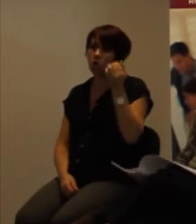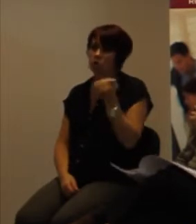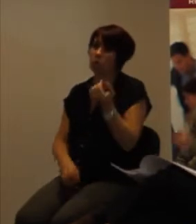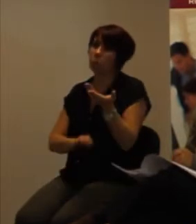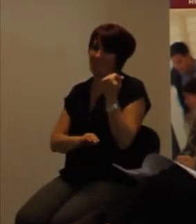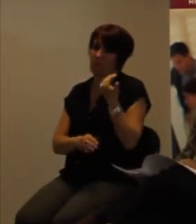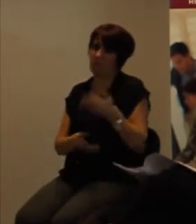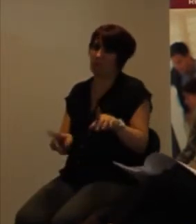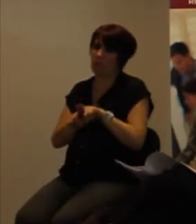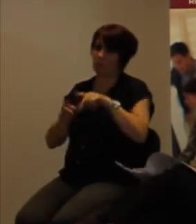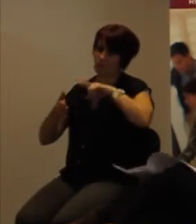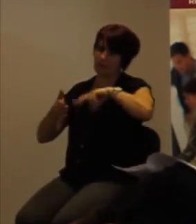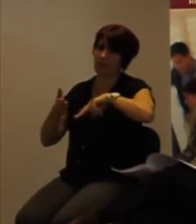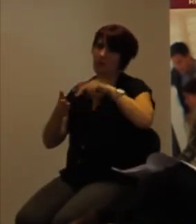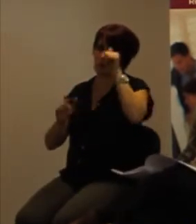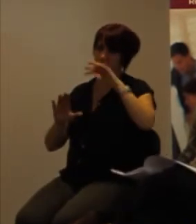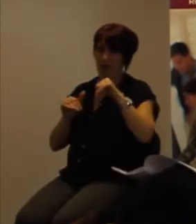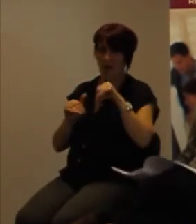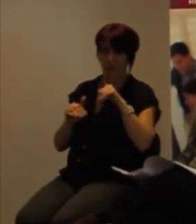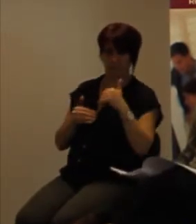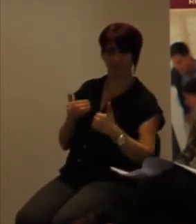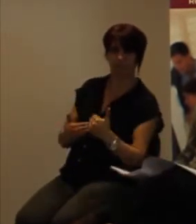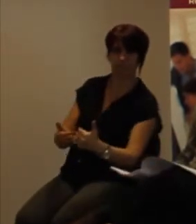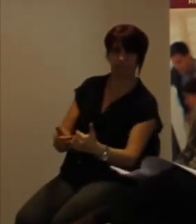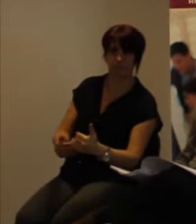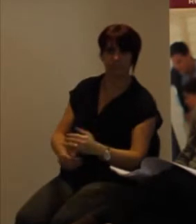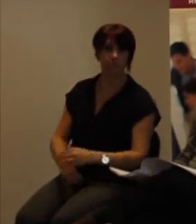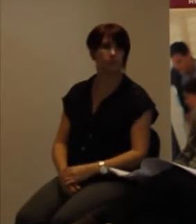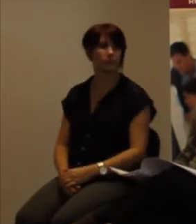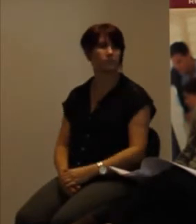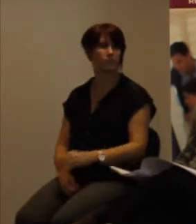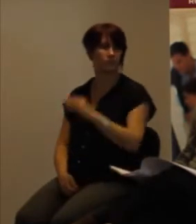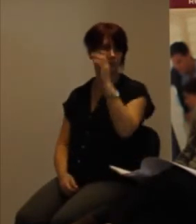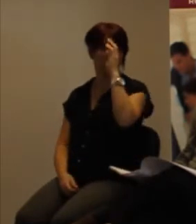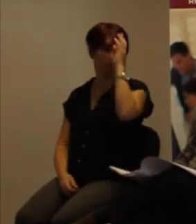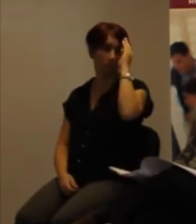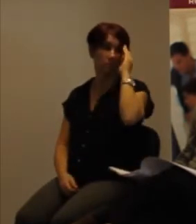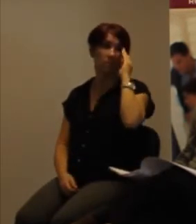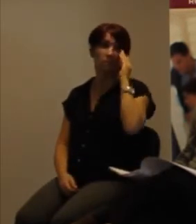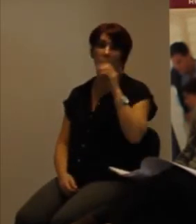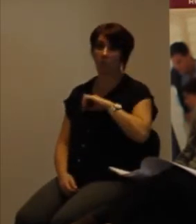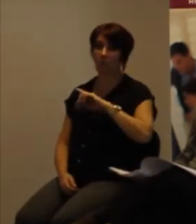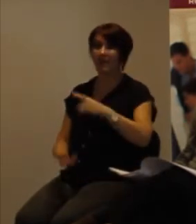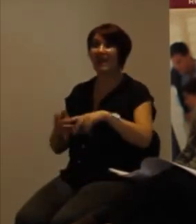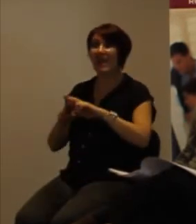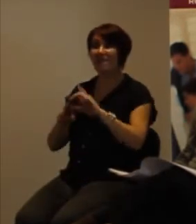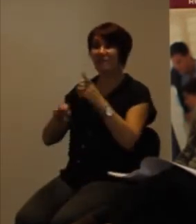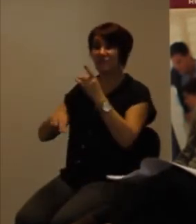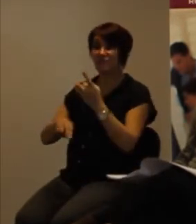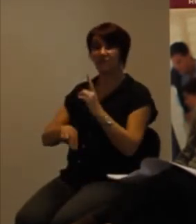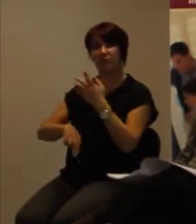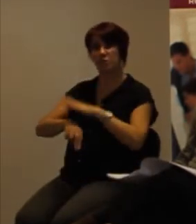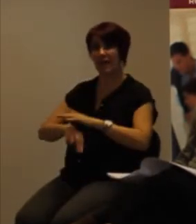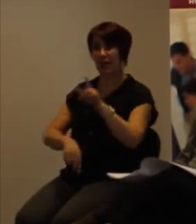with a facilitator is something which can be possibly daunting for the learner. It could be something